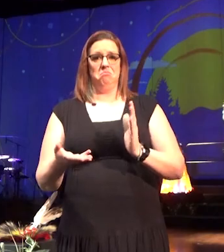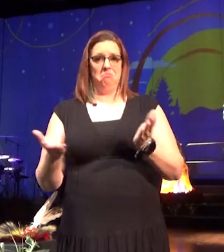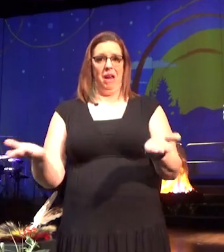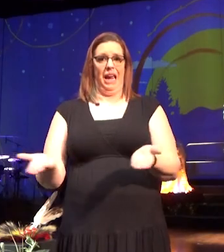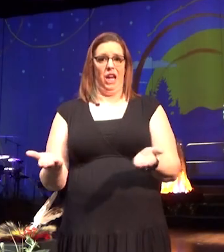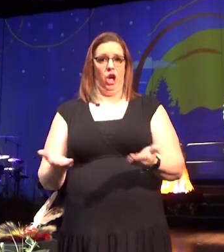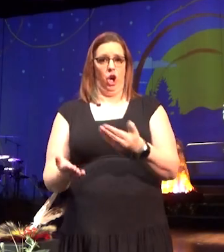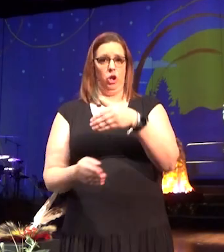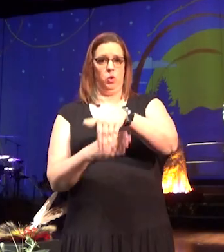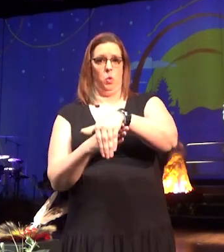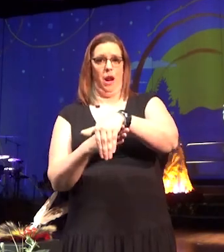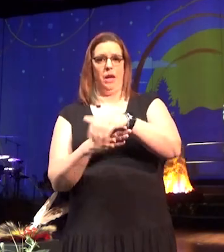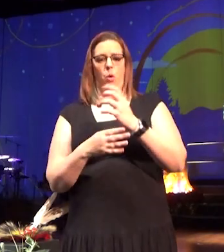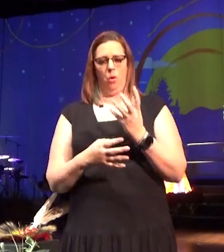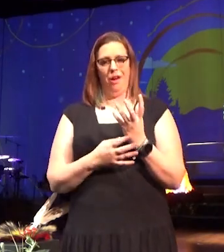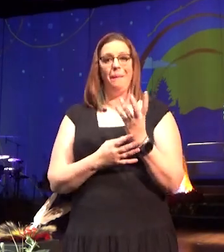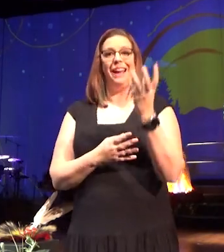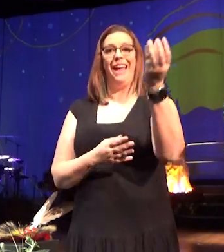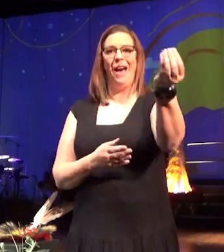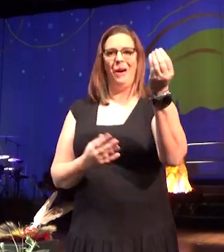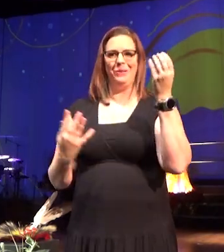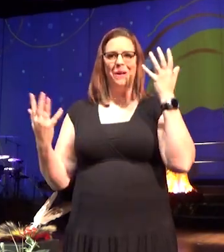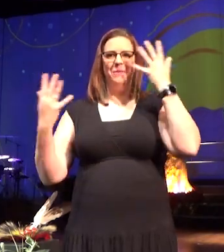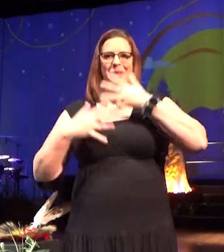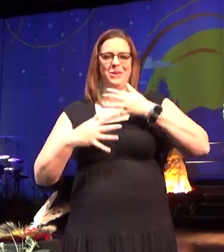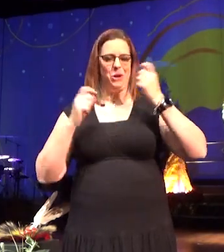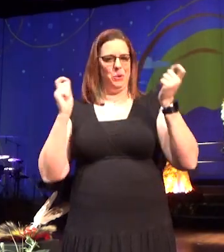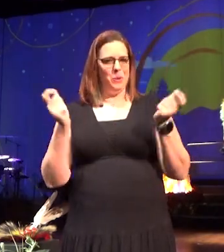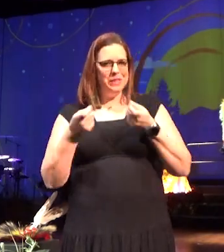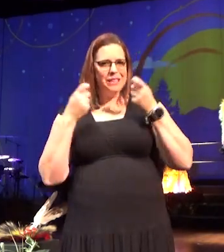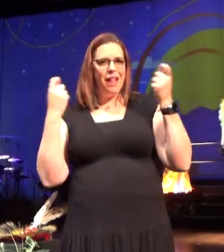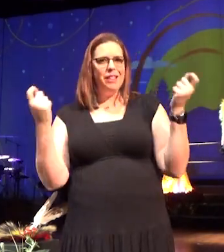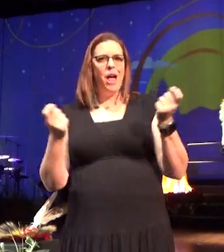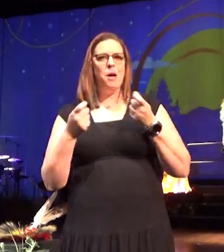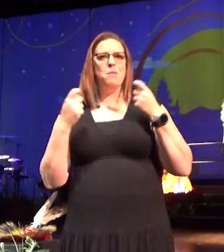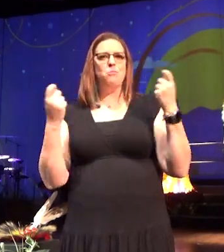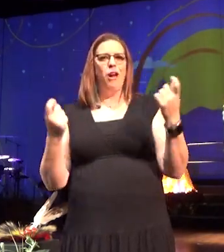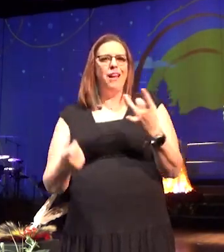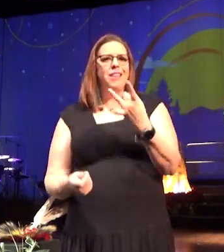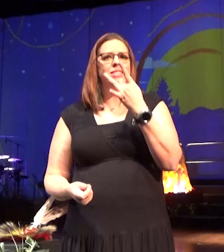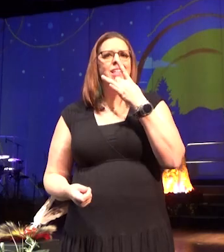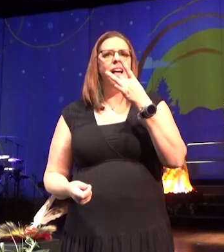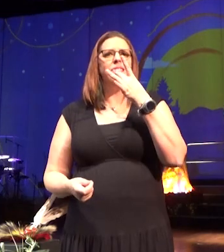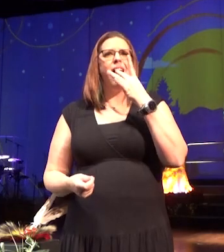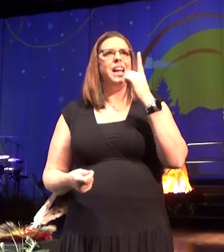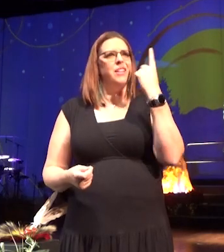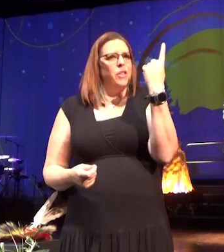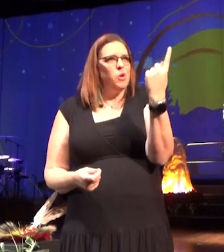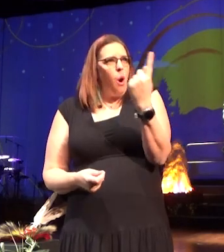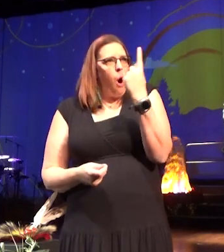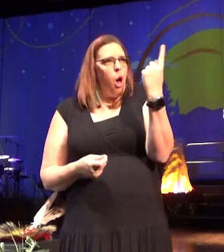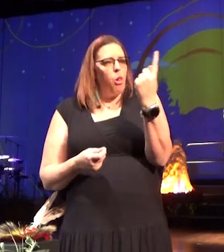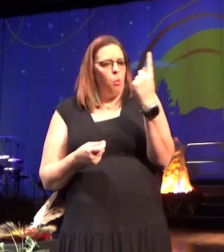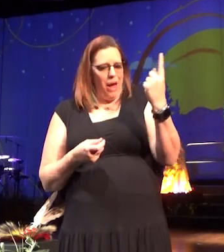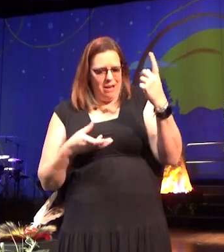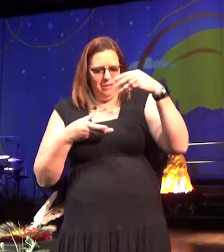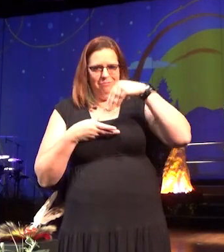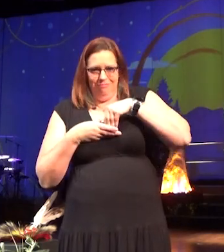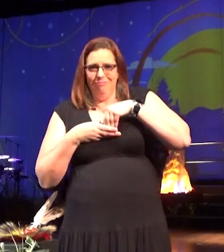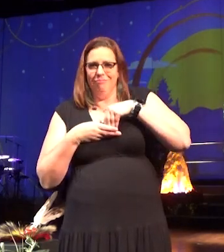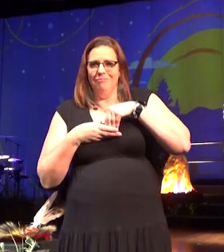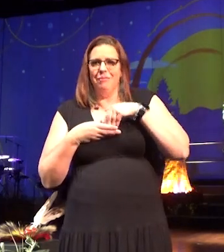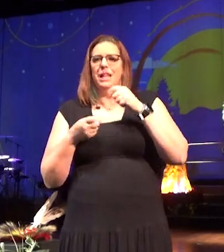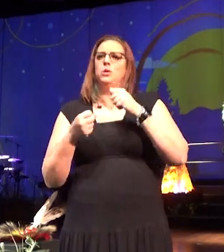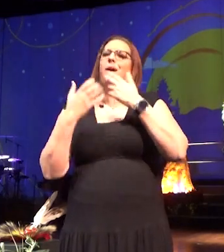tonight, coming out of the dark, to celebrate that life that has always been, I